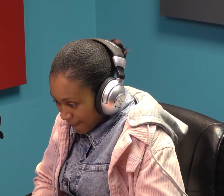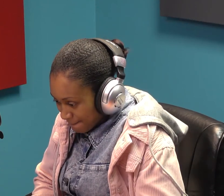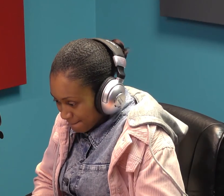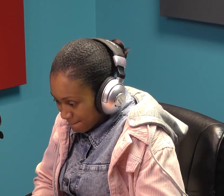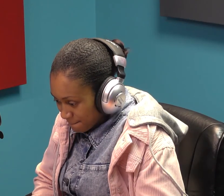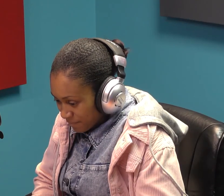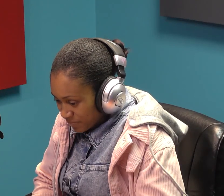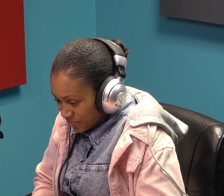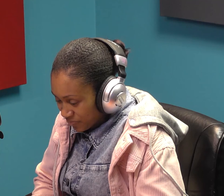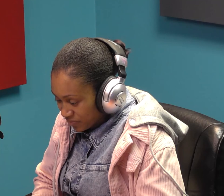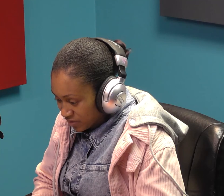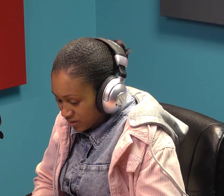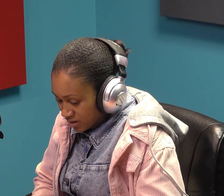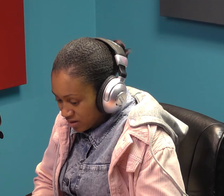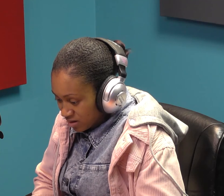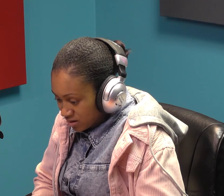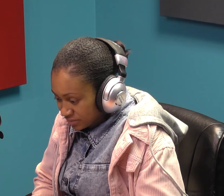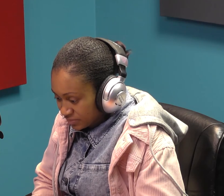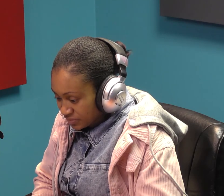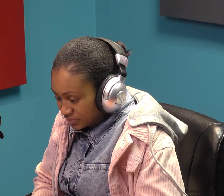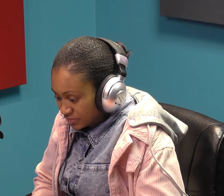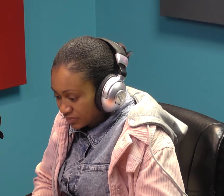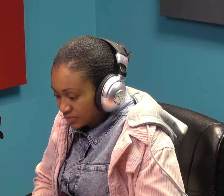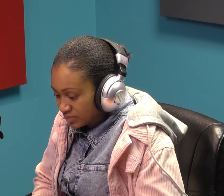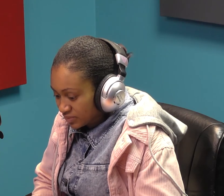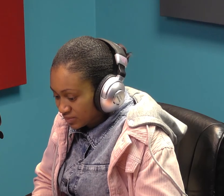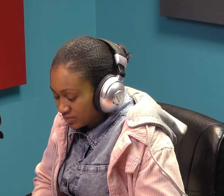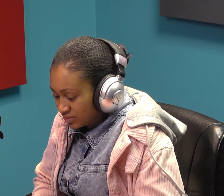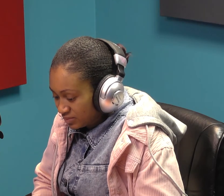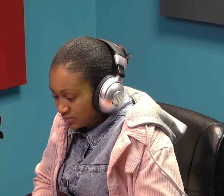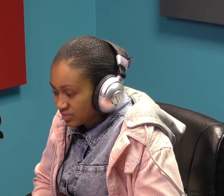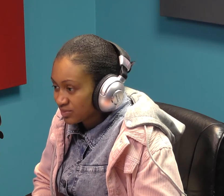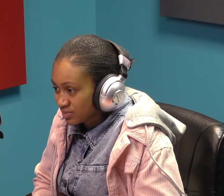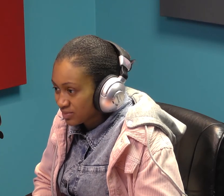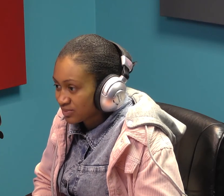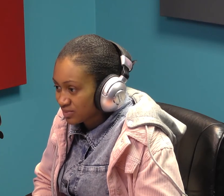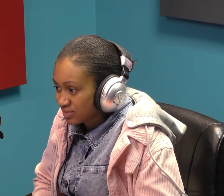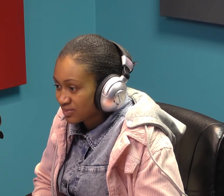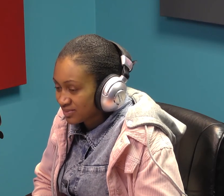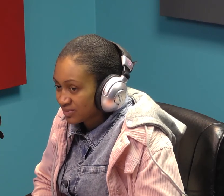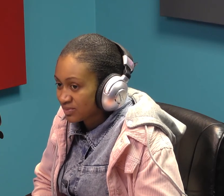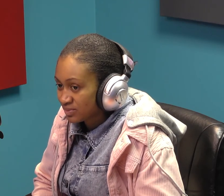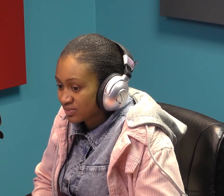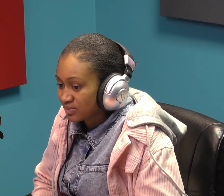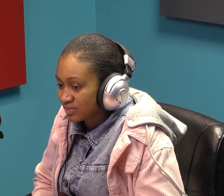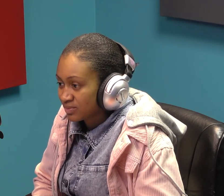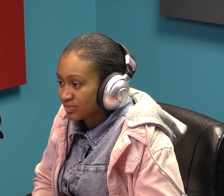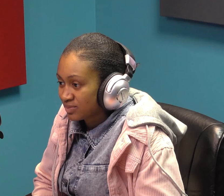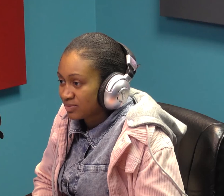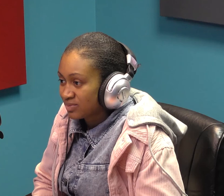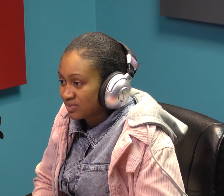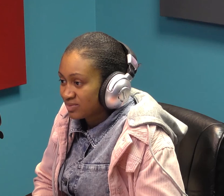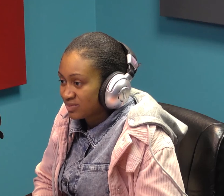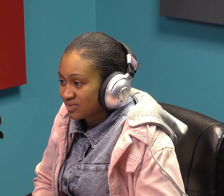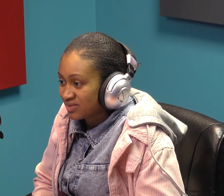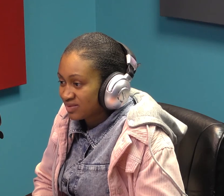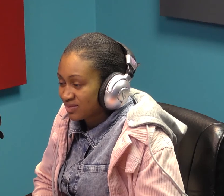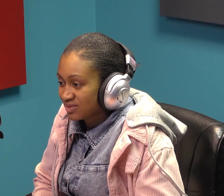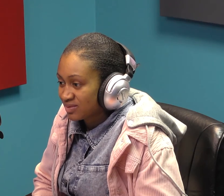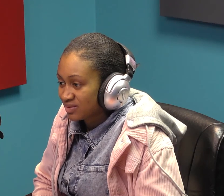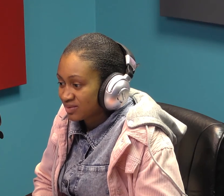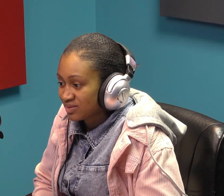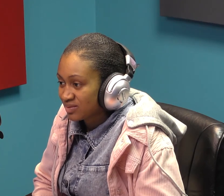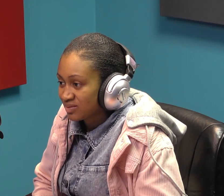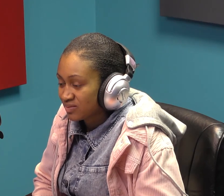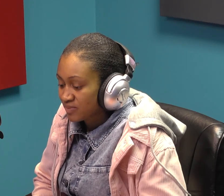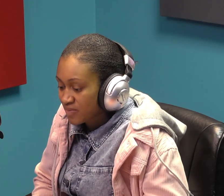records. We were a generation that dressed a lot. Dressing was important. So our parents would always make sure